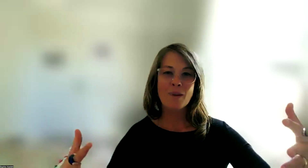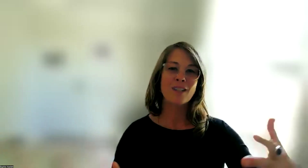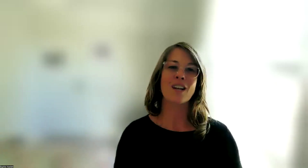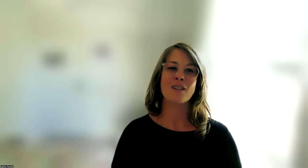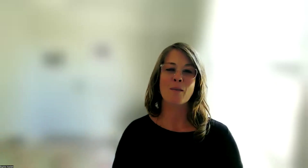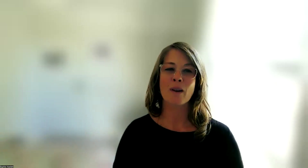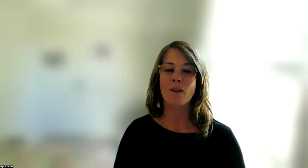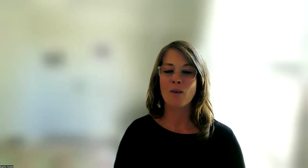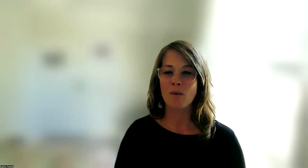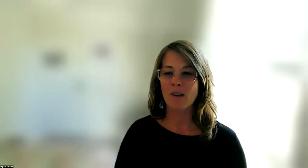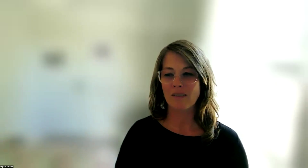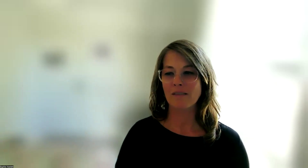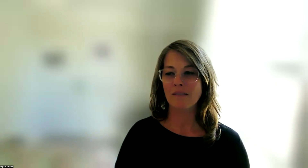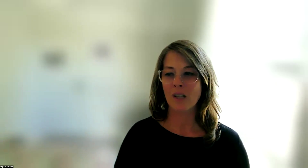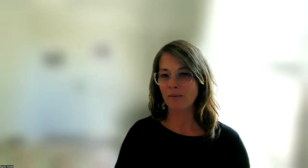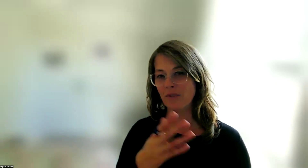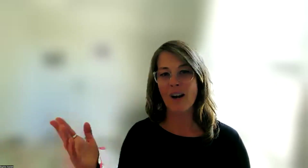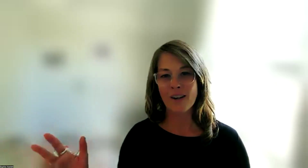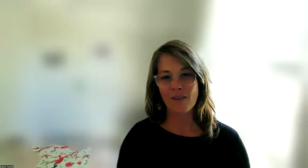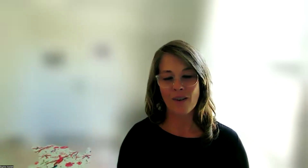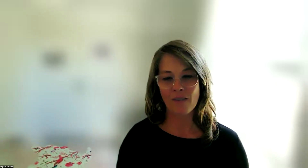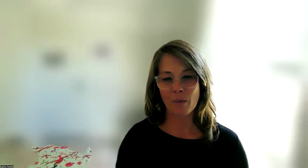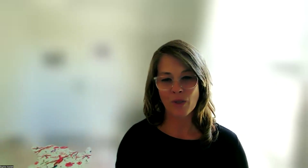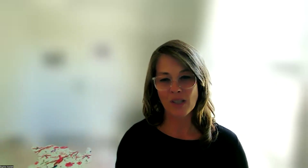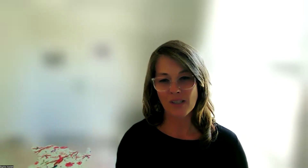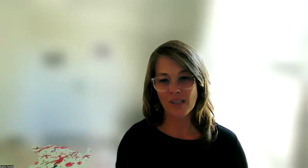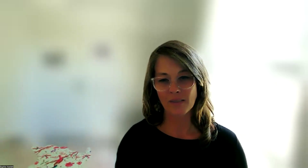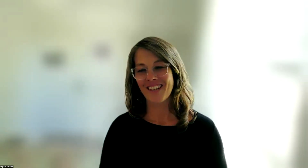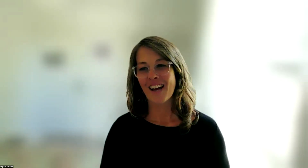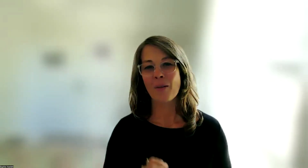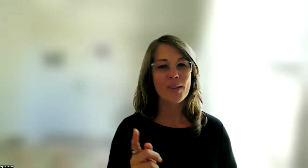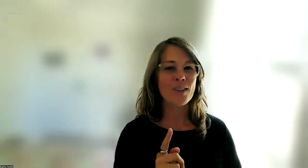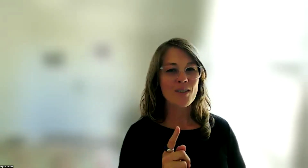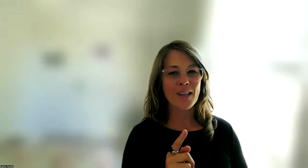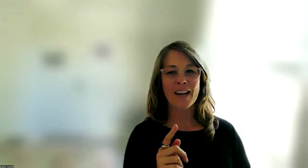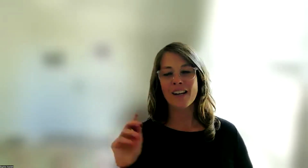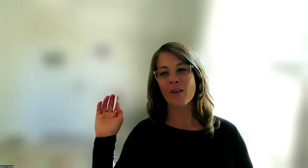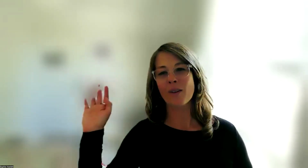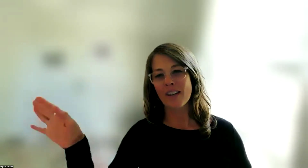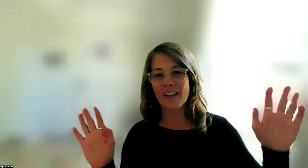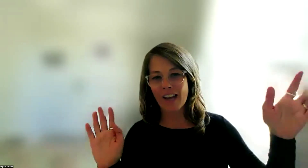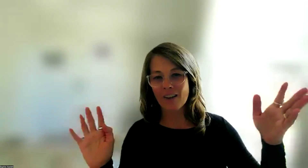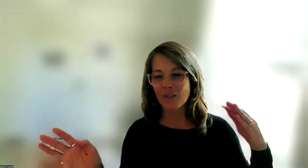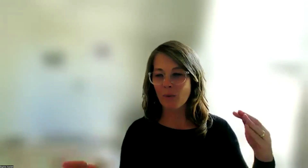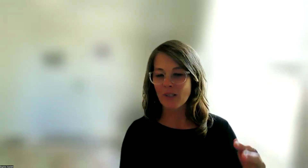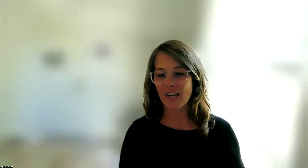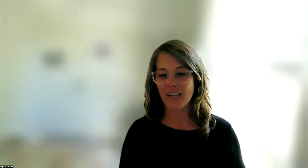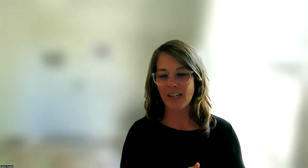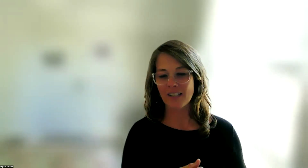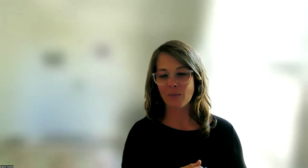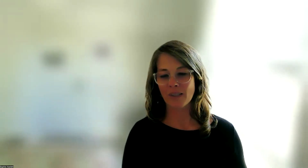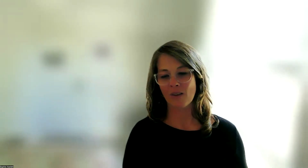make change from a whole, variety of approaches. I will also say, another of the angles that